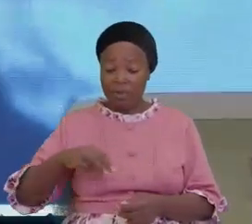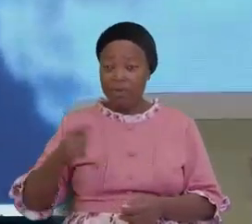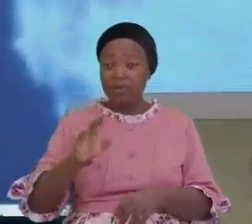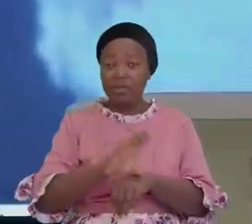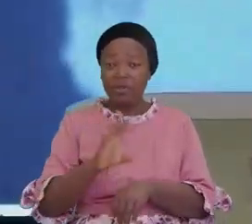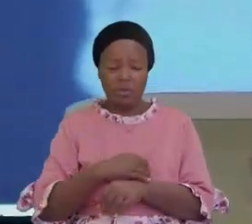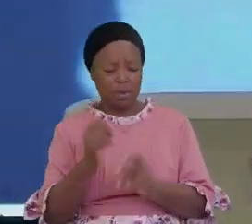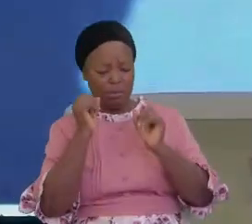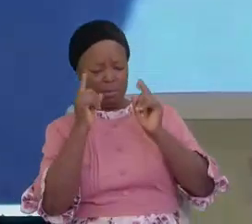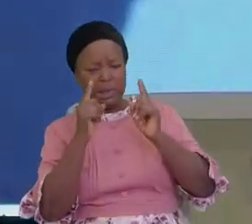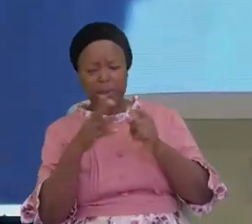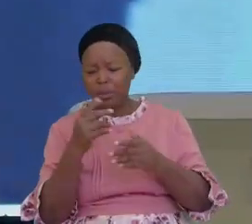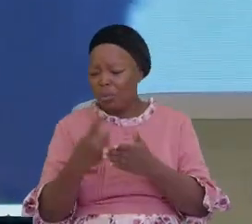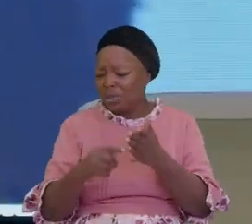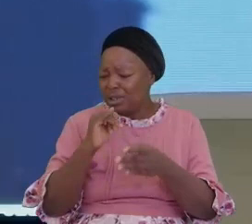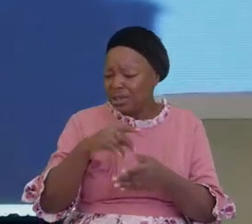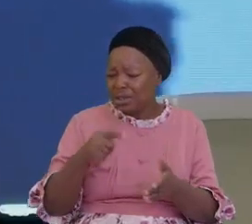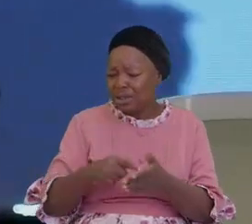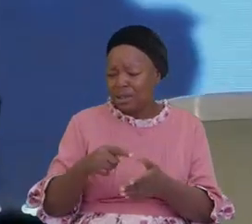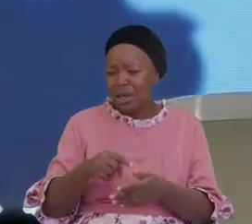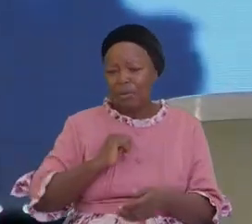wondering, what's it saying today?